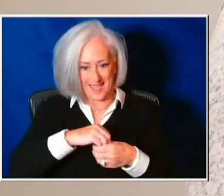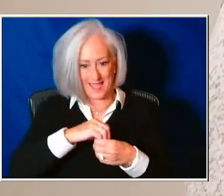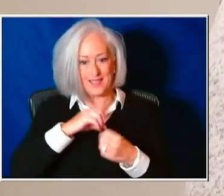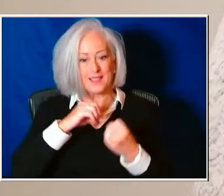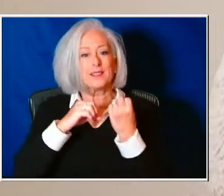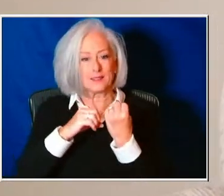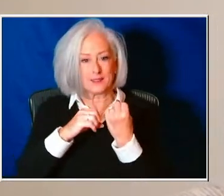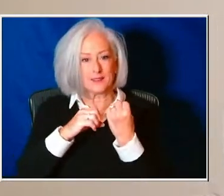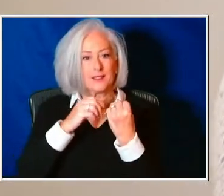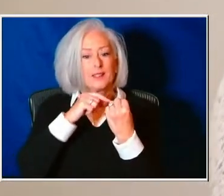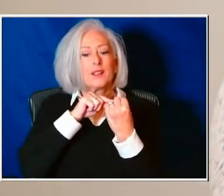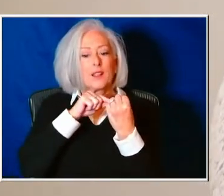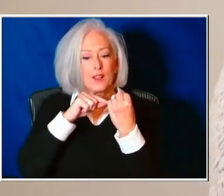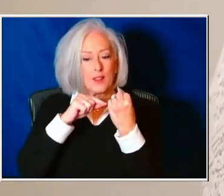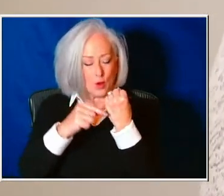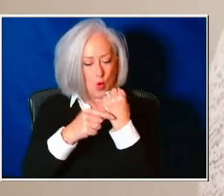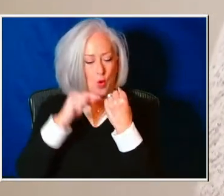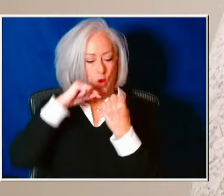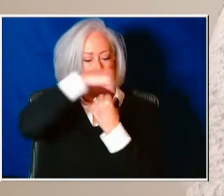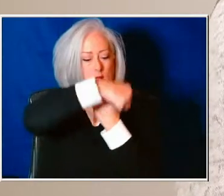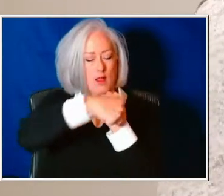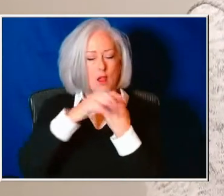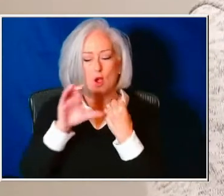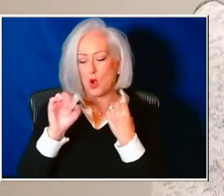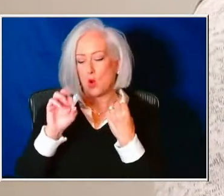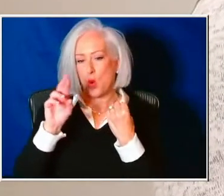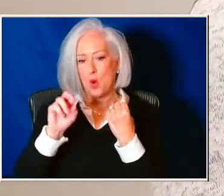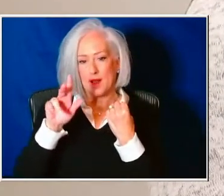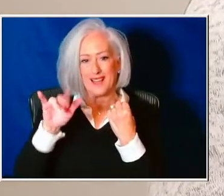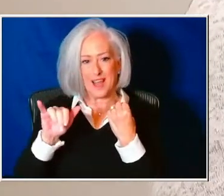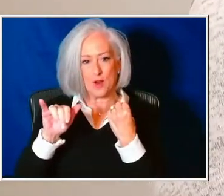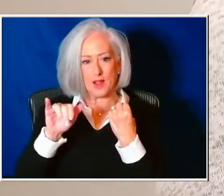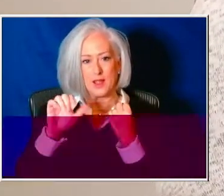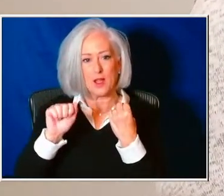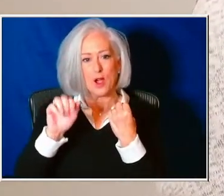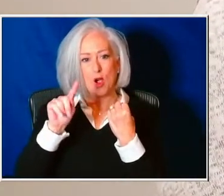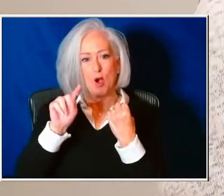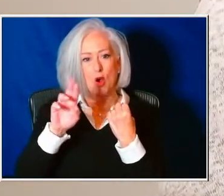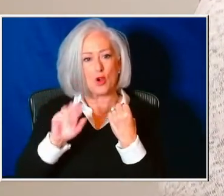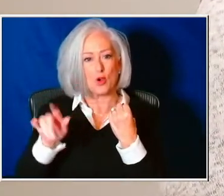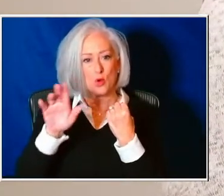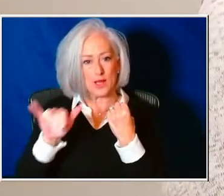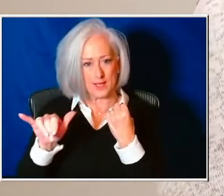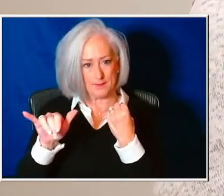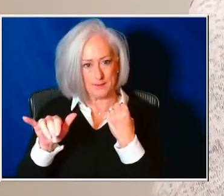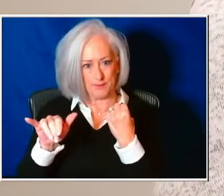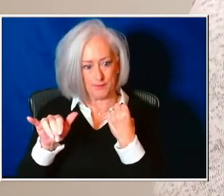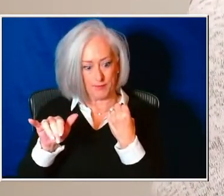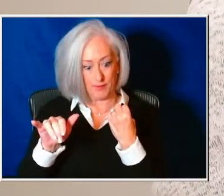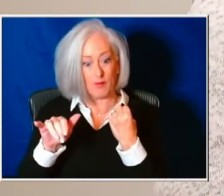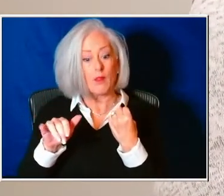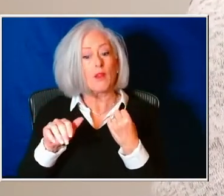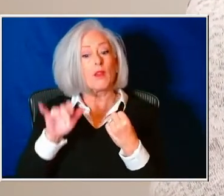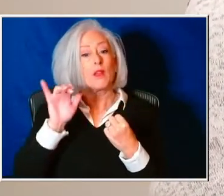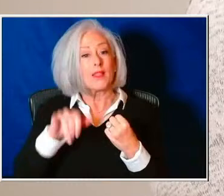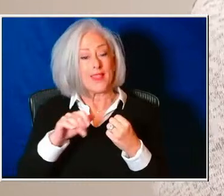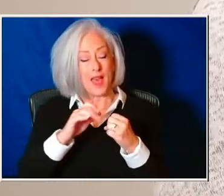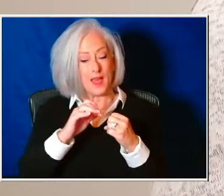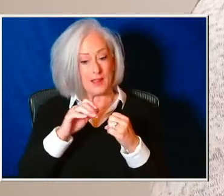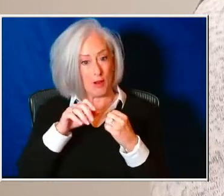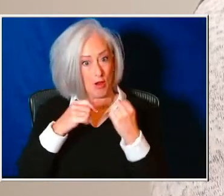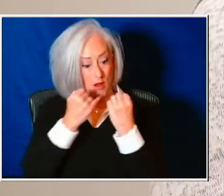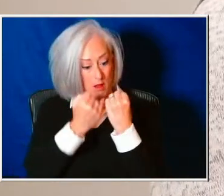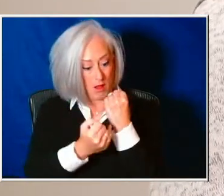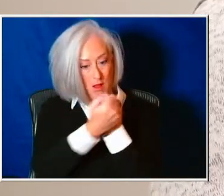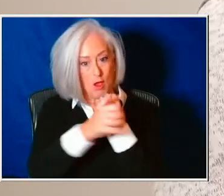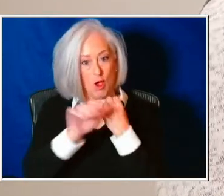that. And then over time, that plaque can build up in the walls of the coronary arteries. When that